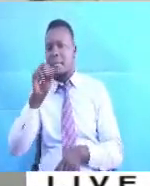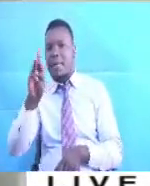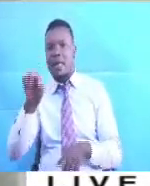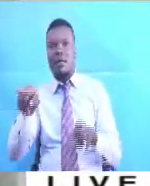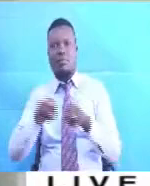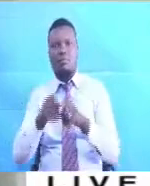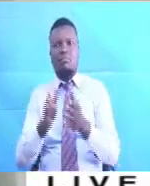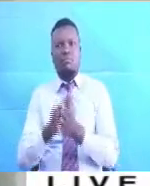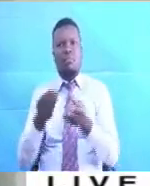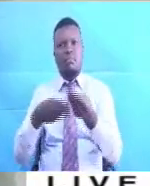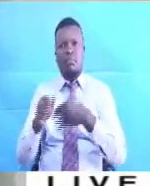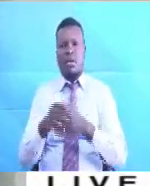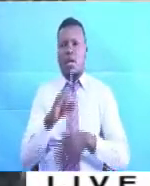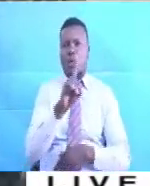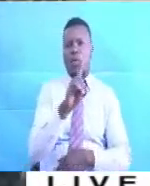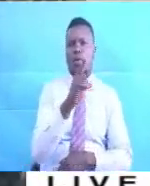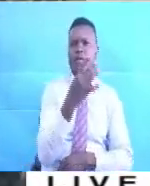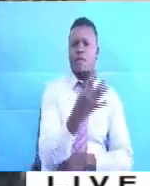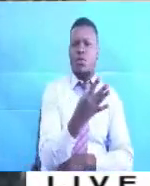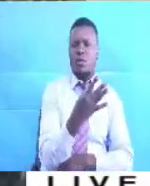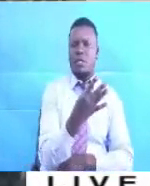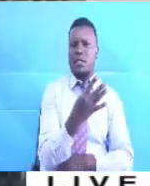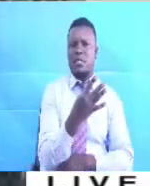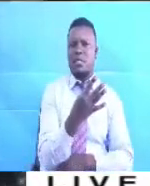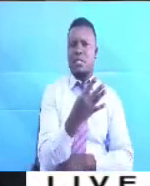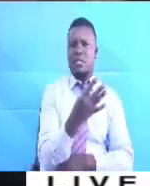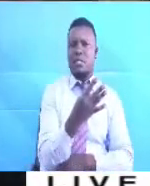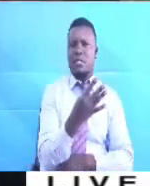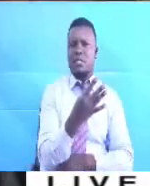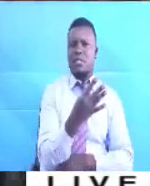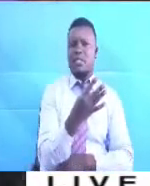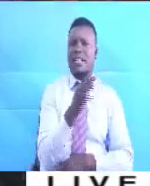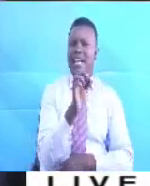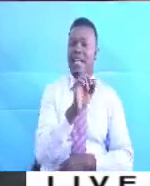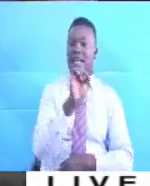of $148,000.